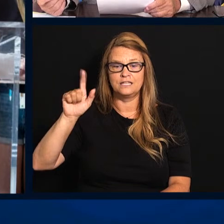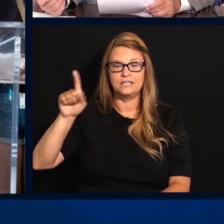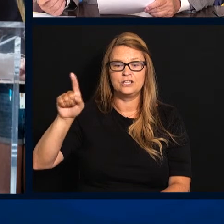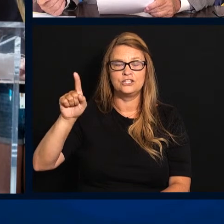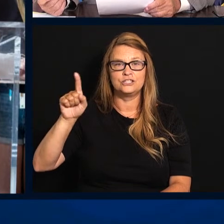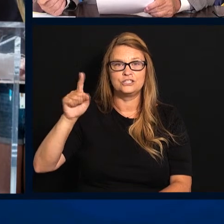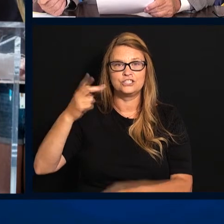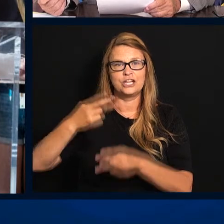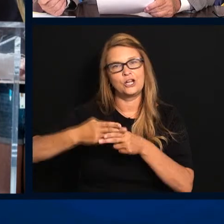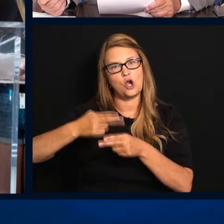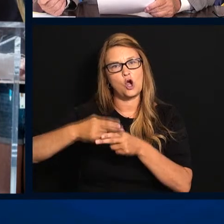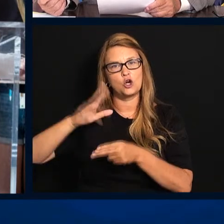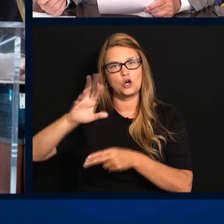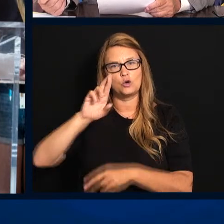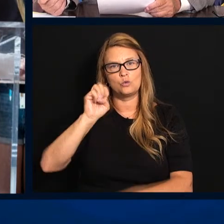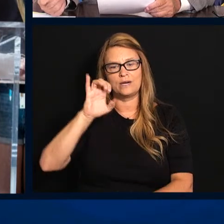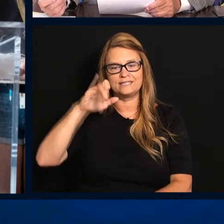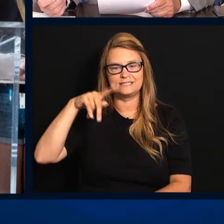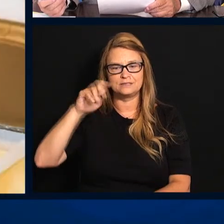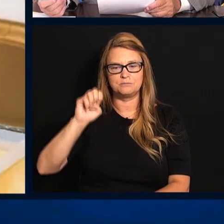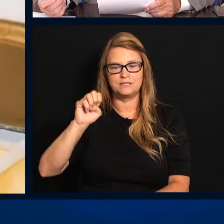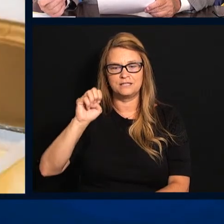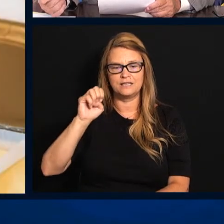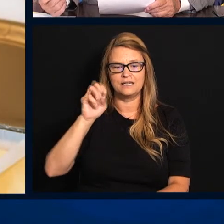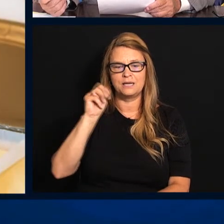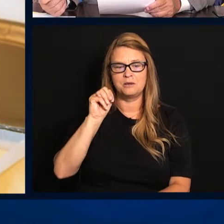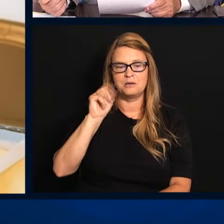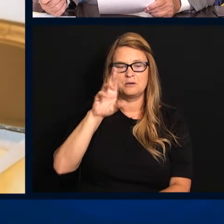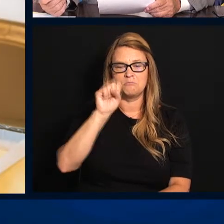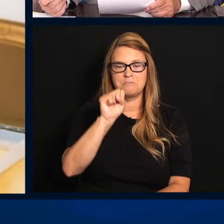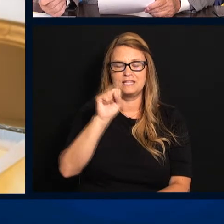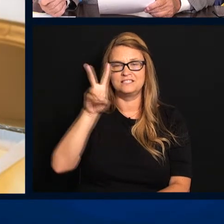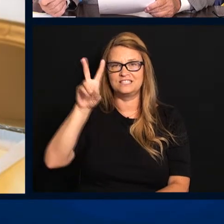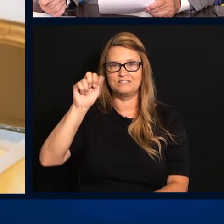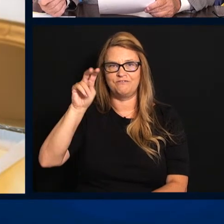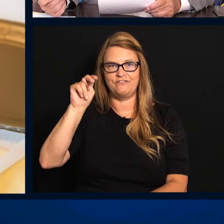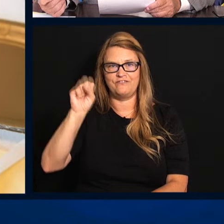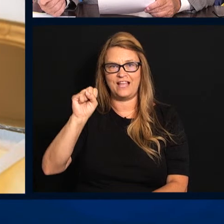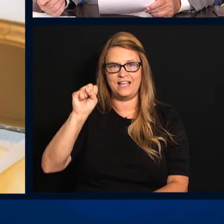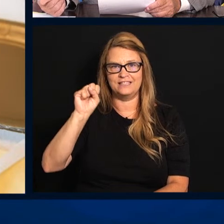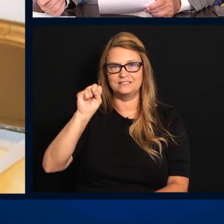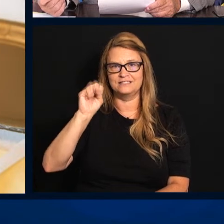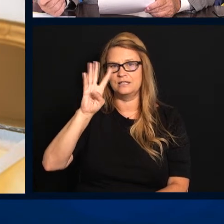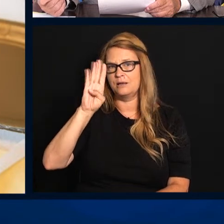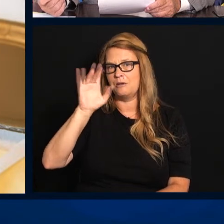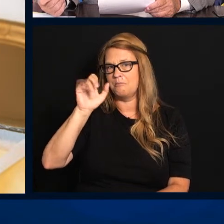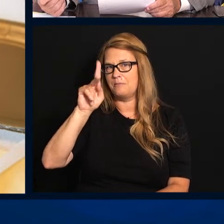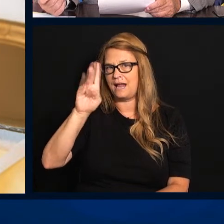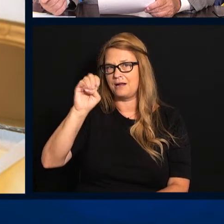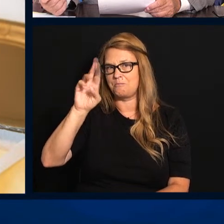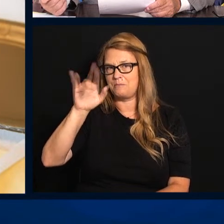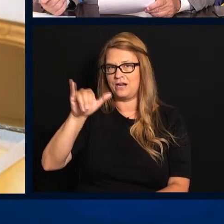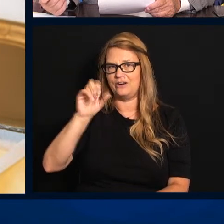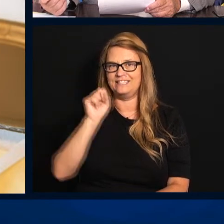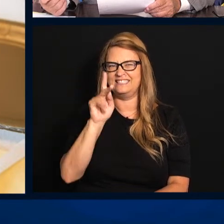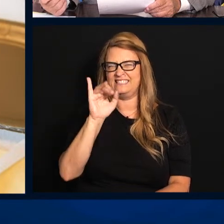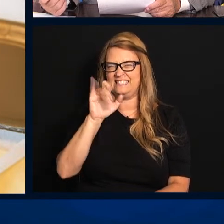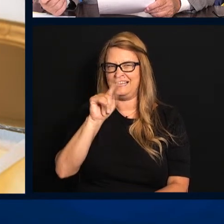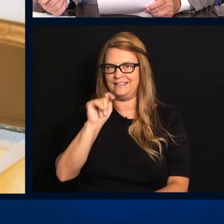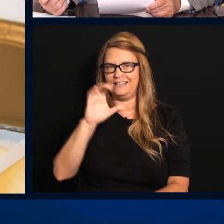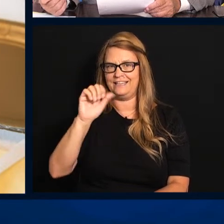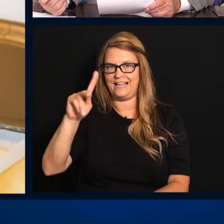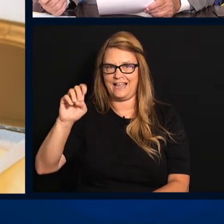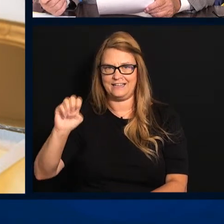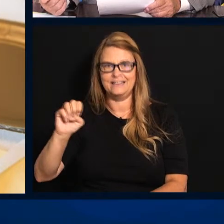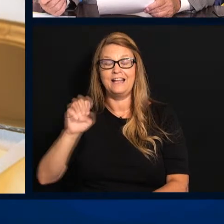her recipe Miss Van's Blackberry Skillet Cake. And so it's now our